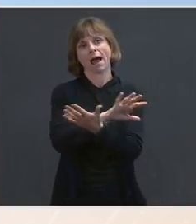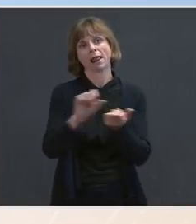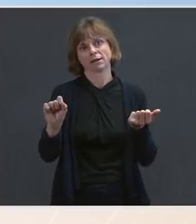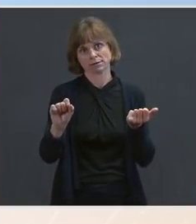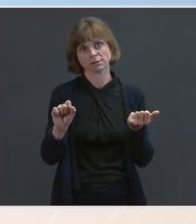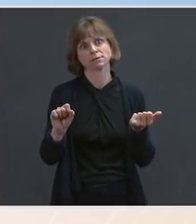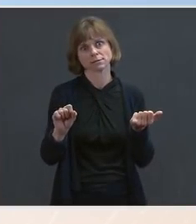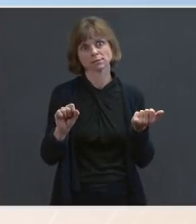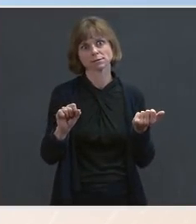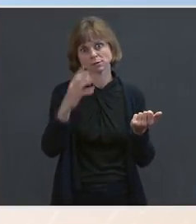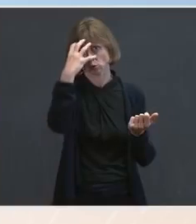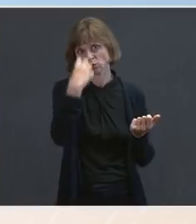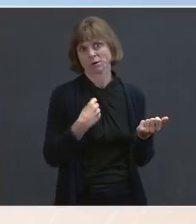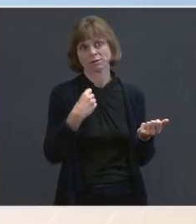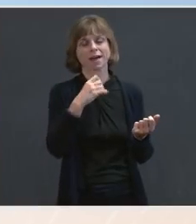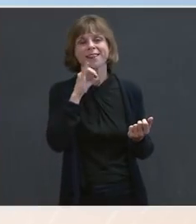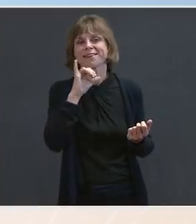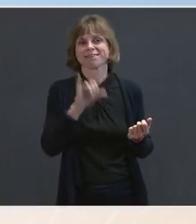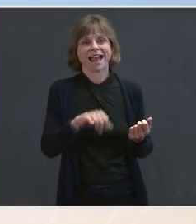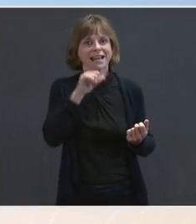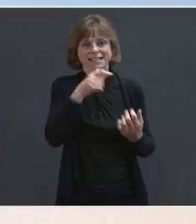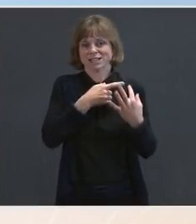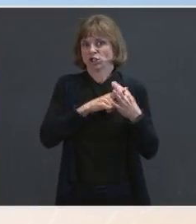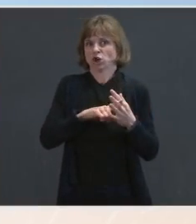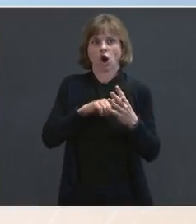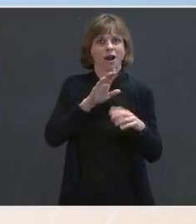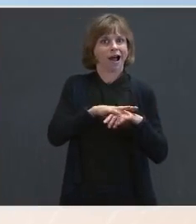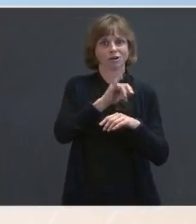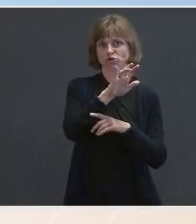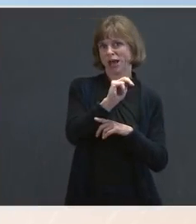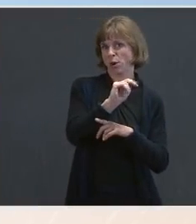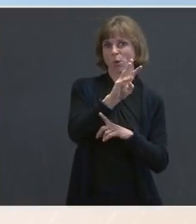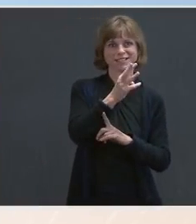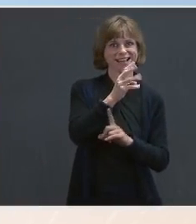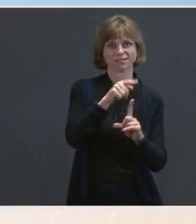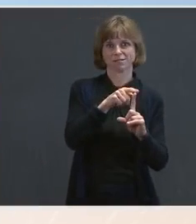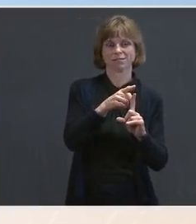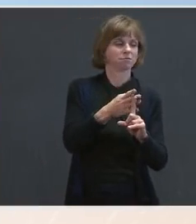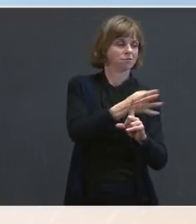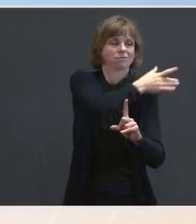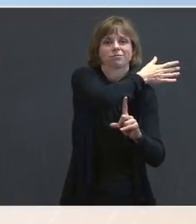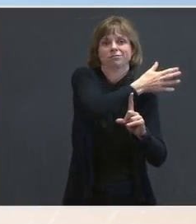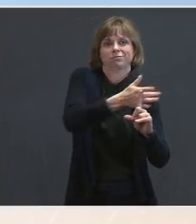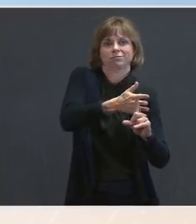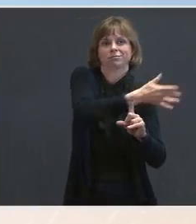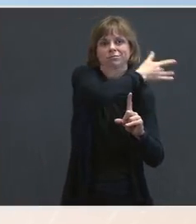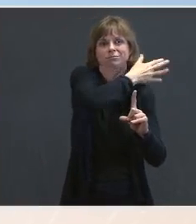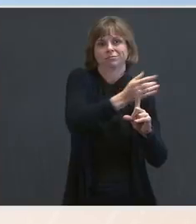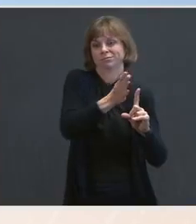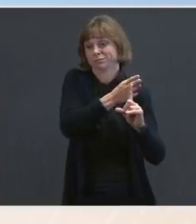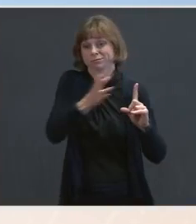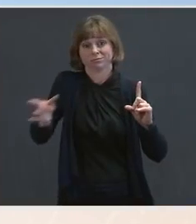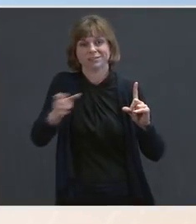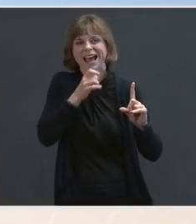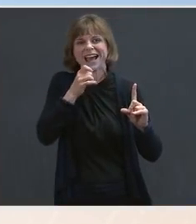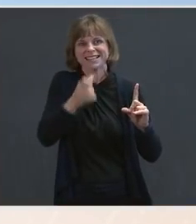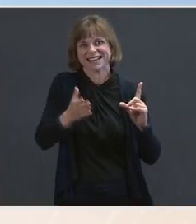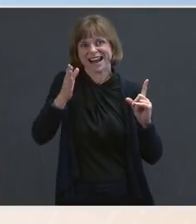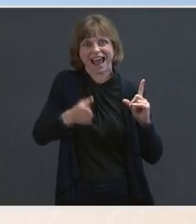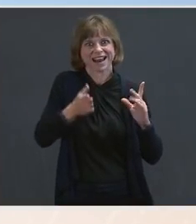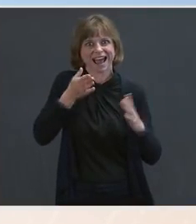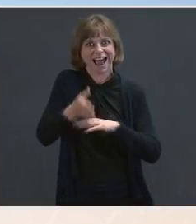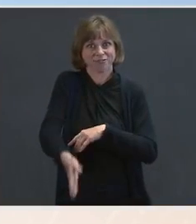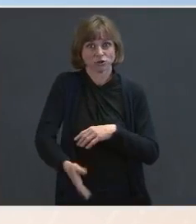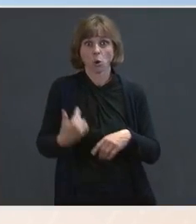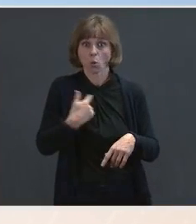anti-government extremists, did not begin or end on January 6th. And we have been vigilant day in and day out. Our national security and